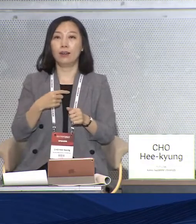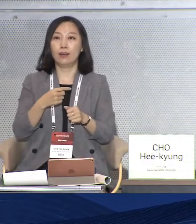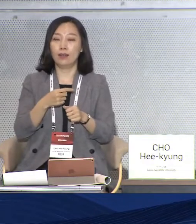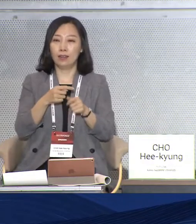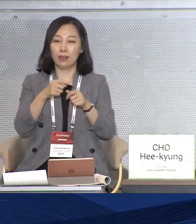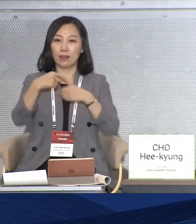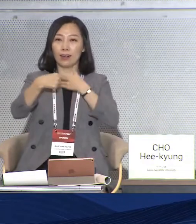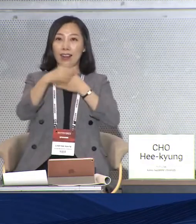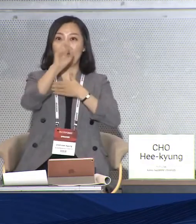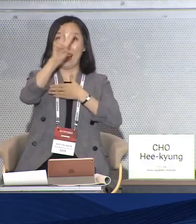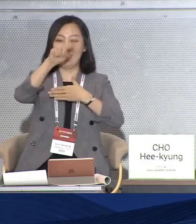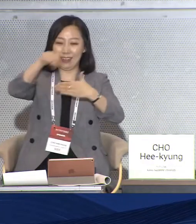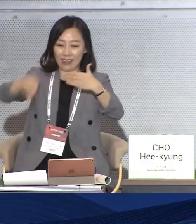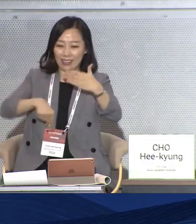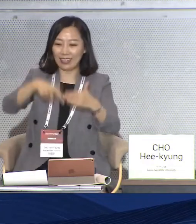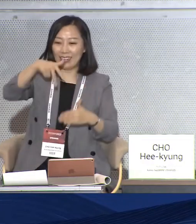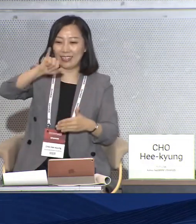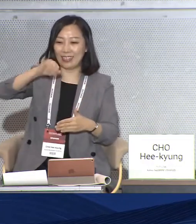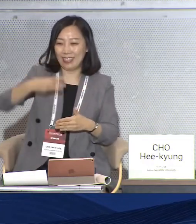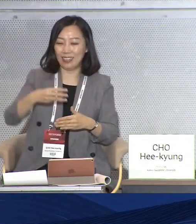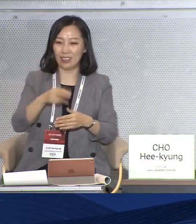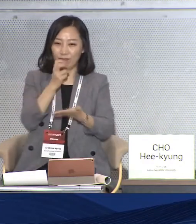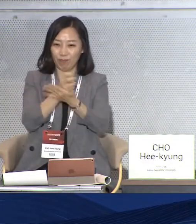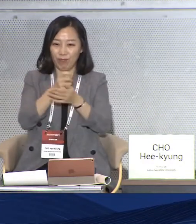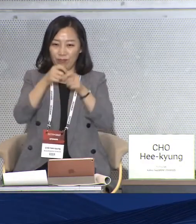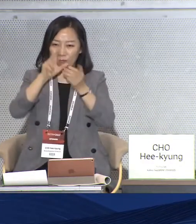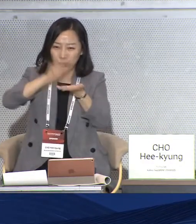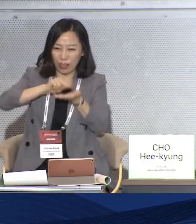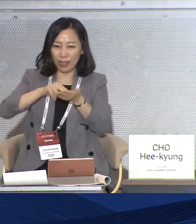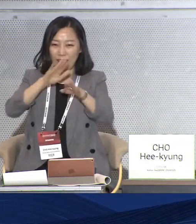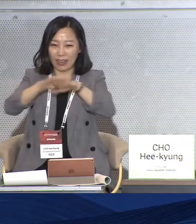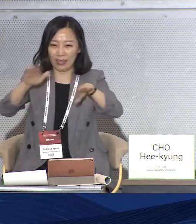there is a better sign language interpretation.